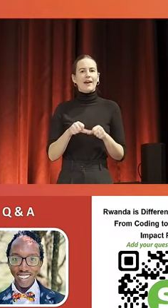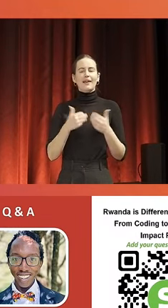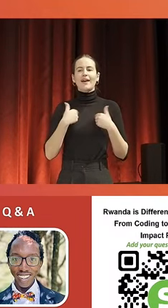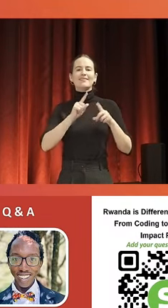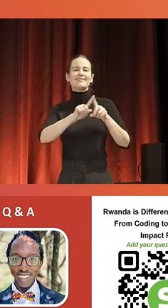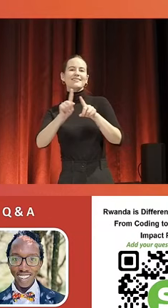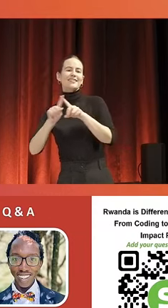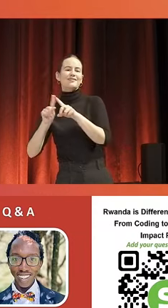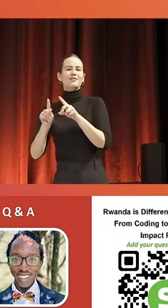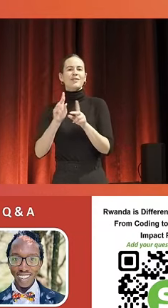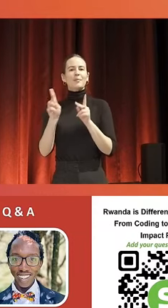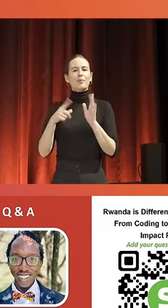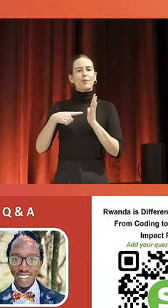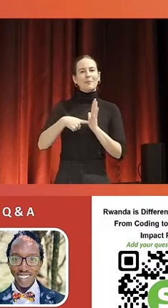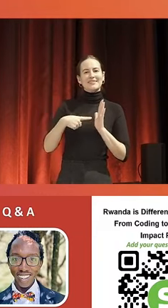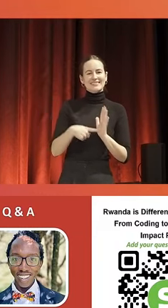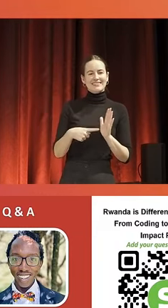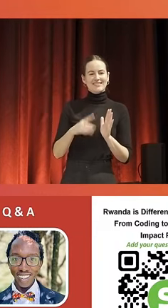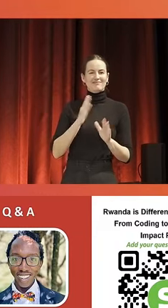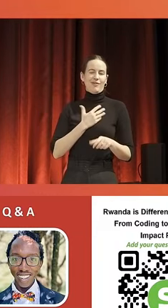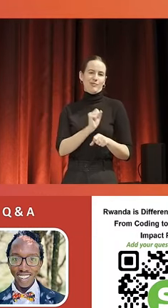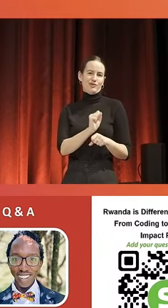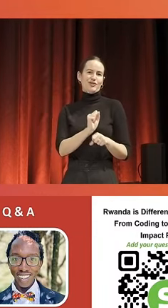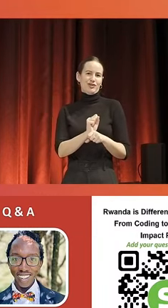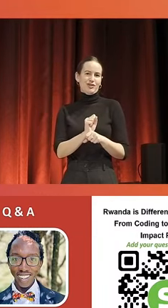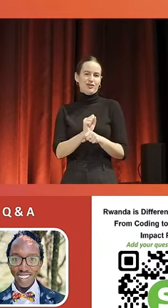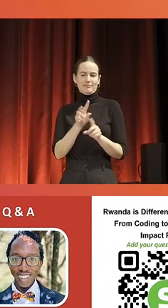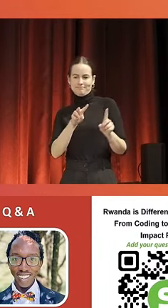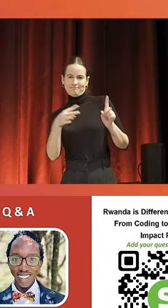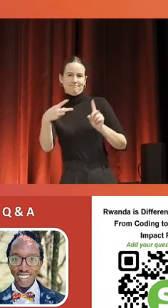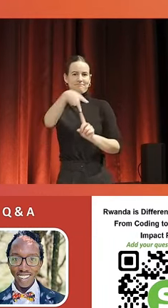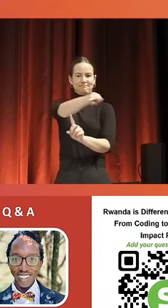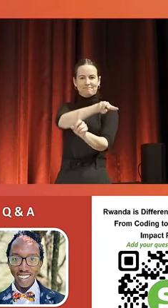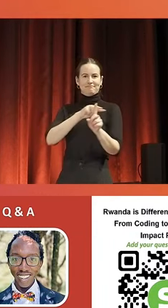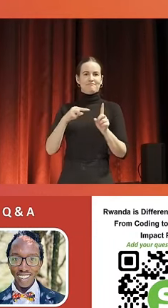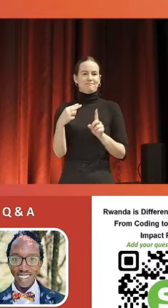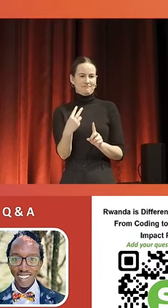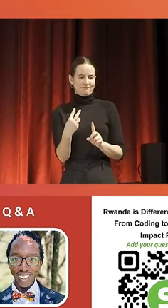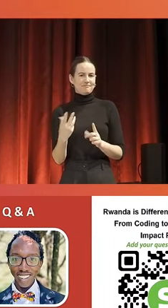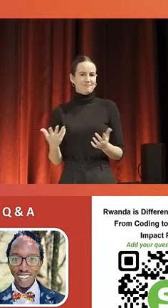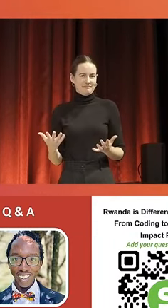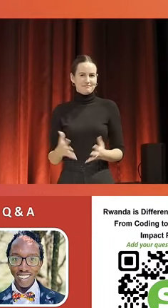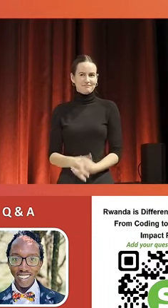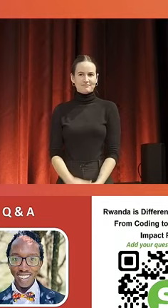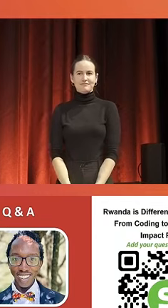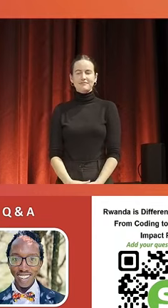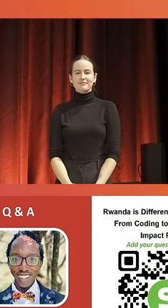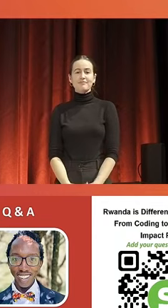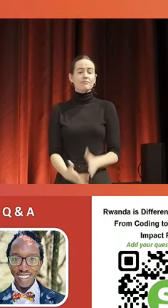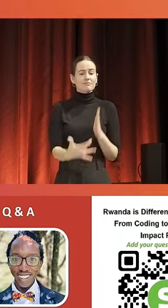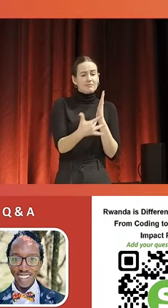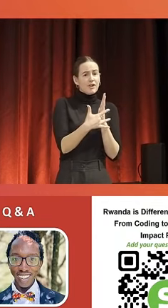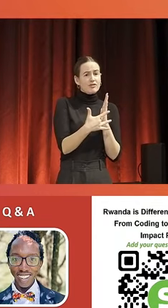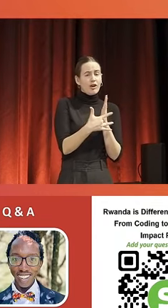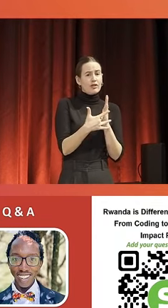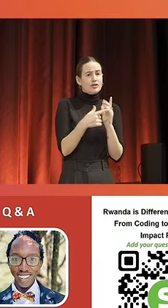represented and having these unique perspectives represented as technology